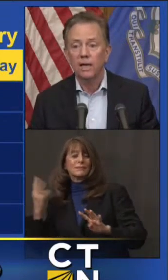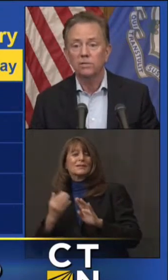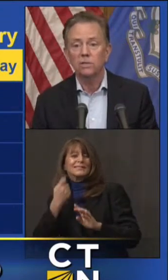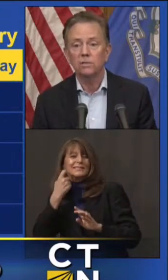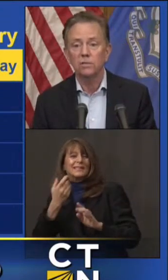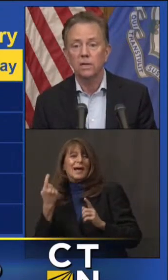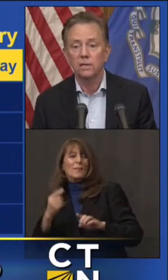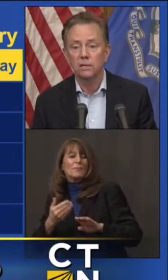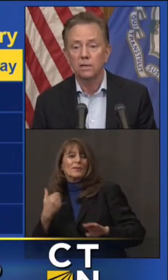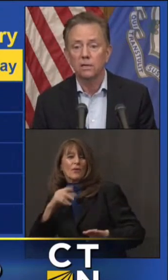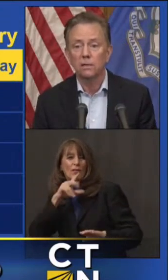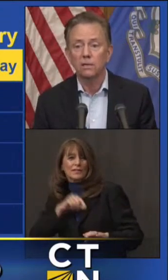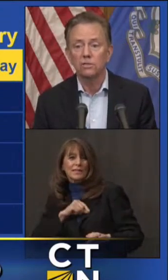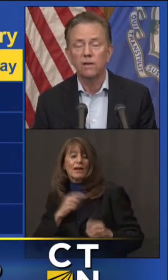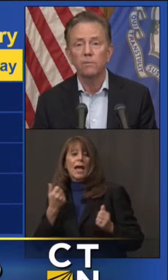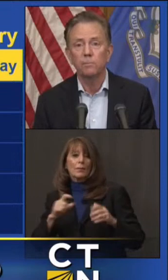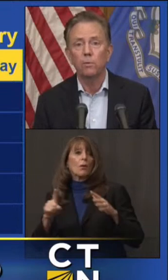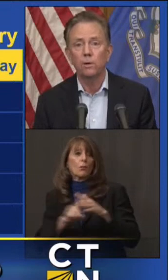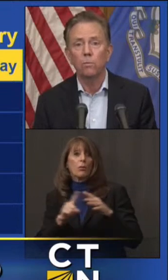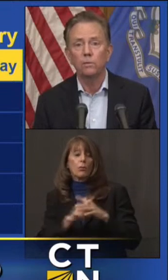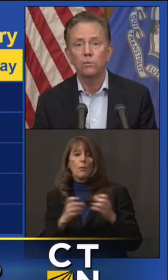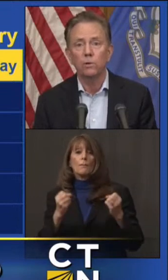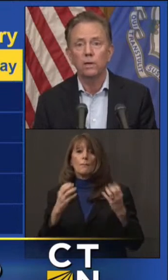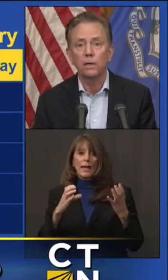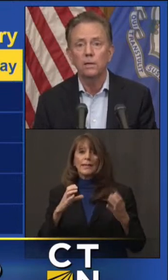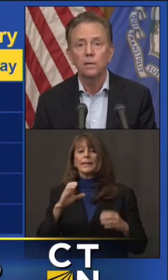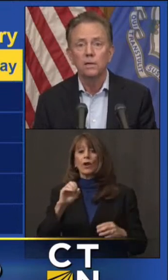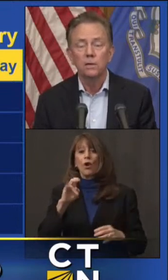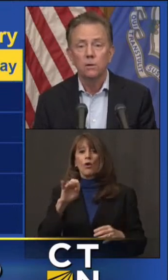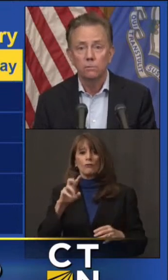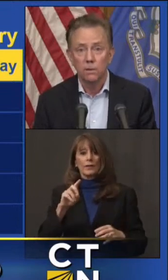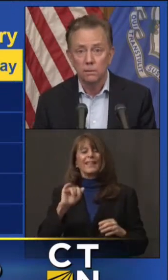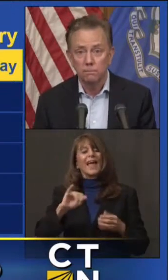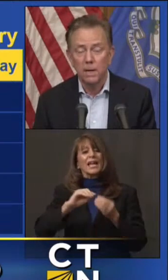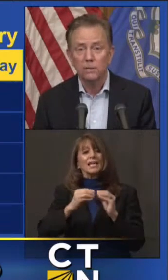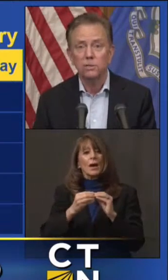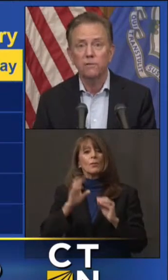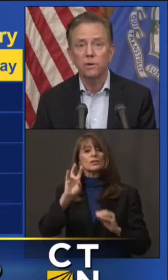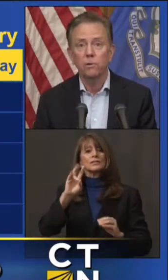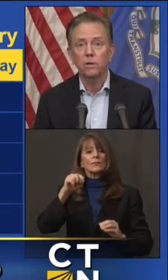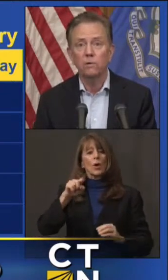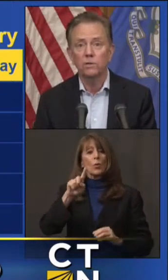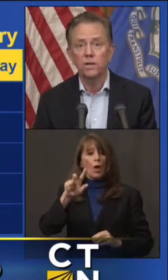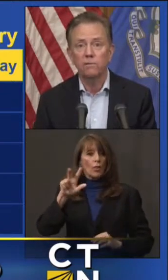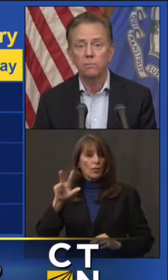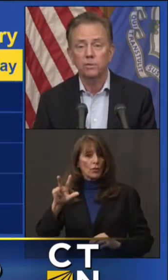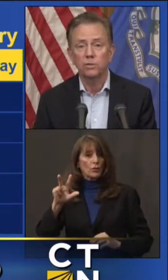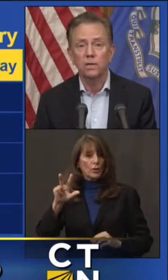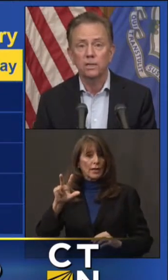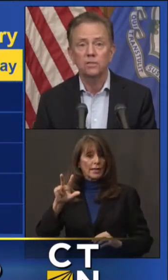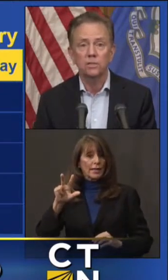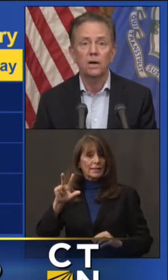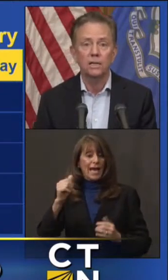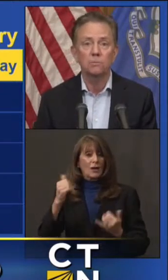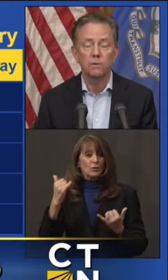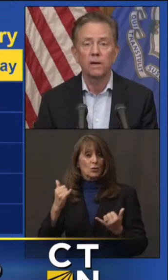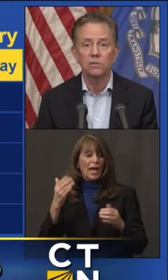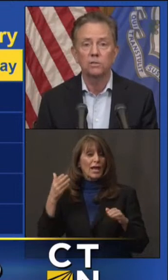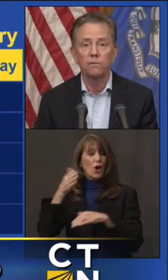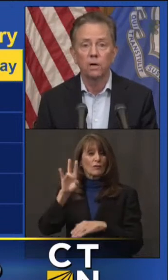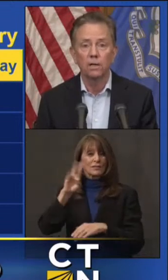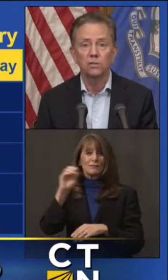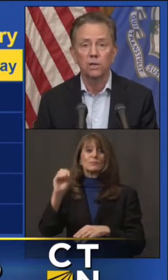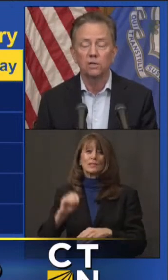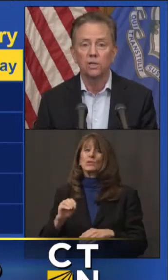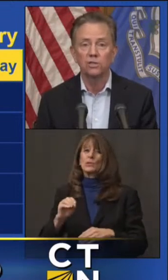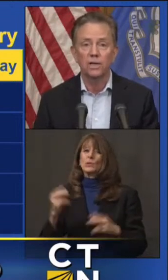of cases, and the 7.13 positivity rate over 7%, that's the highest we've had so